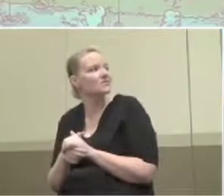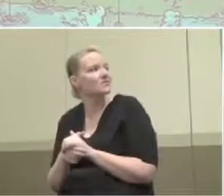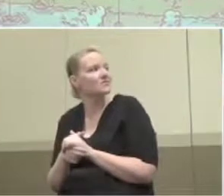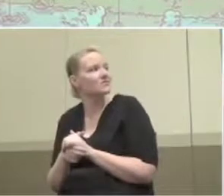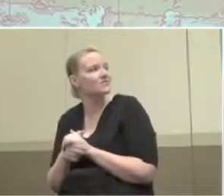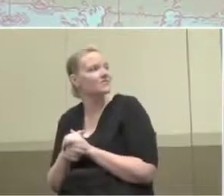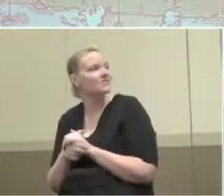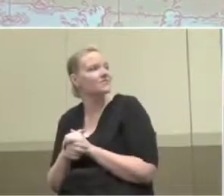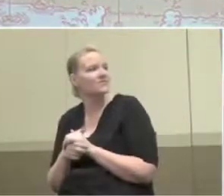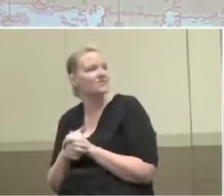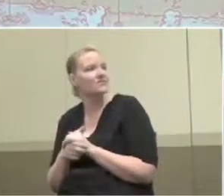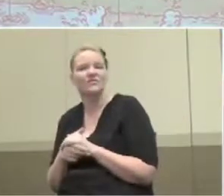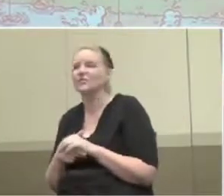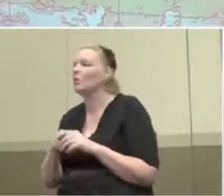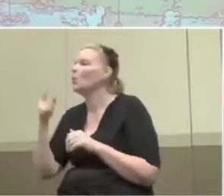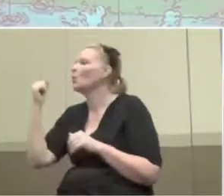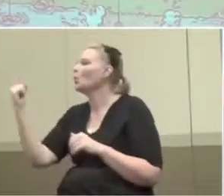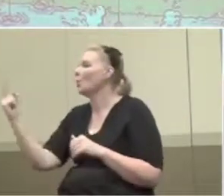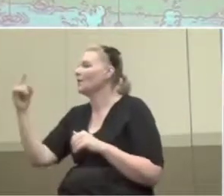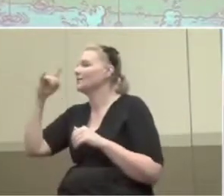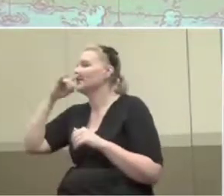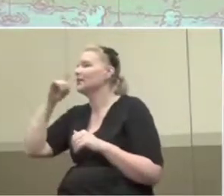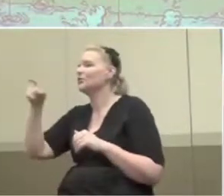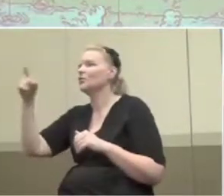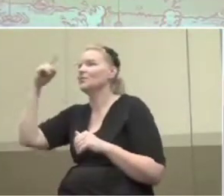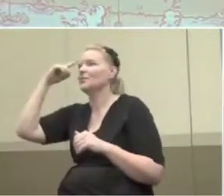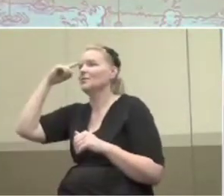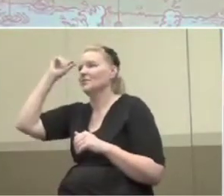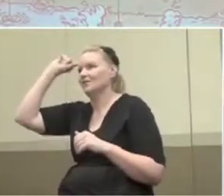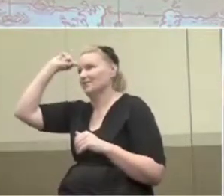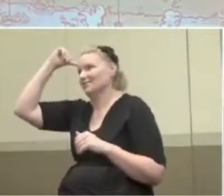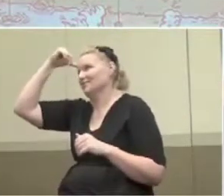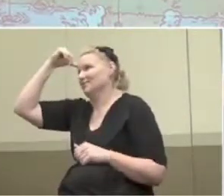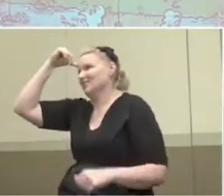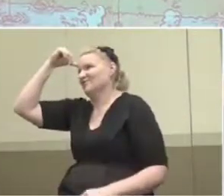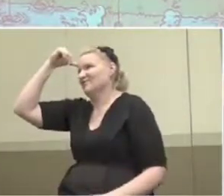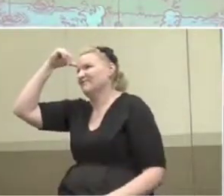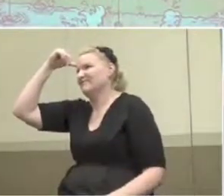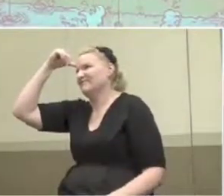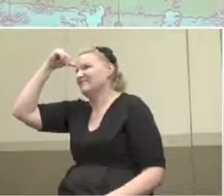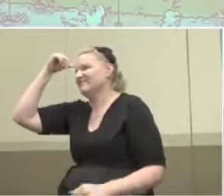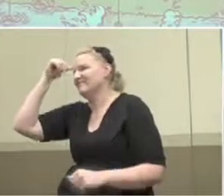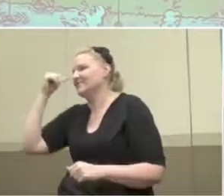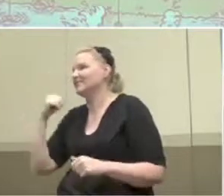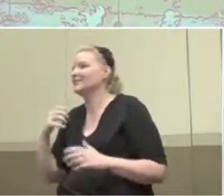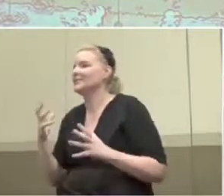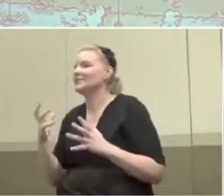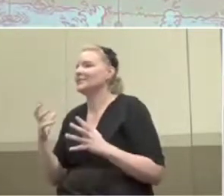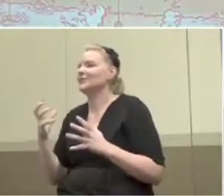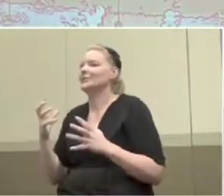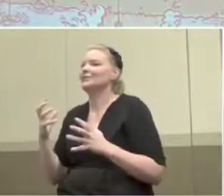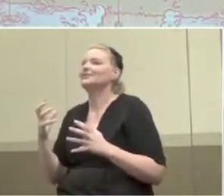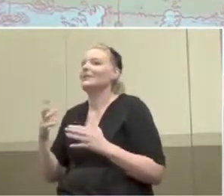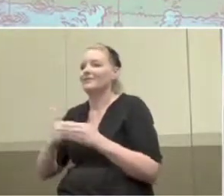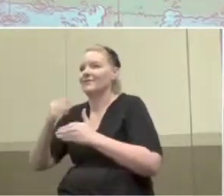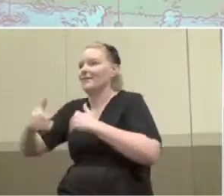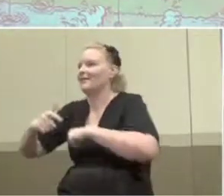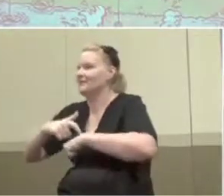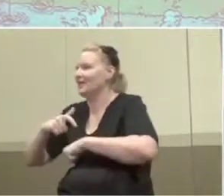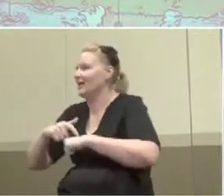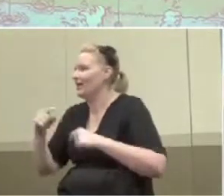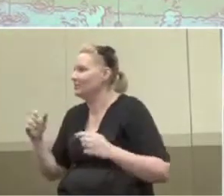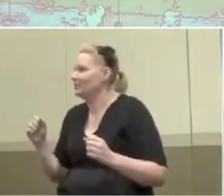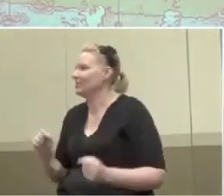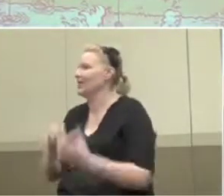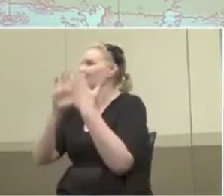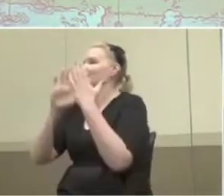it's that one kid that you take home with you in your head, and it stays with you and eats at you, and then the next confrontation, you're always waiting for that